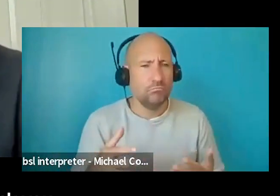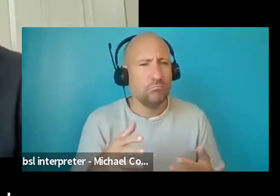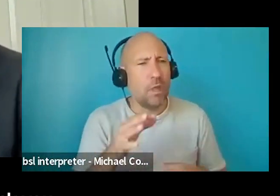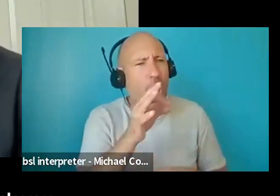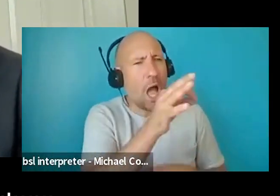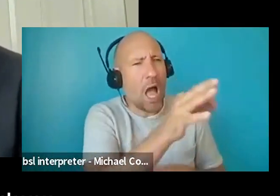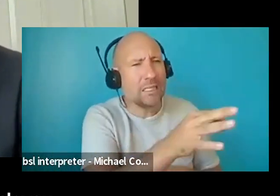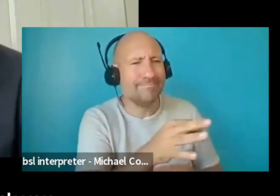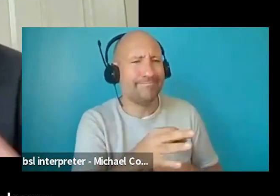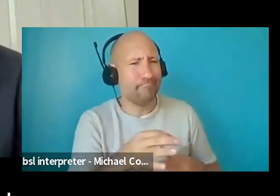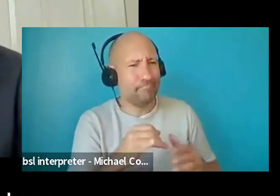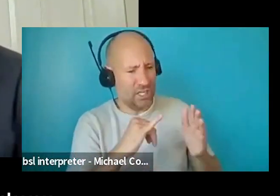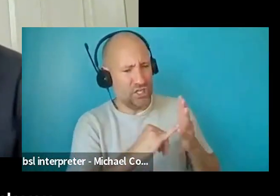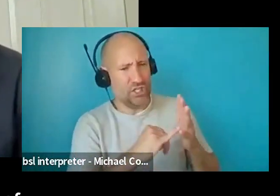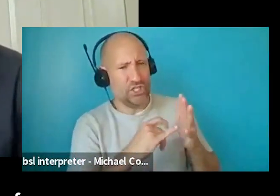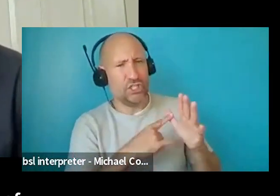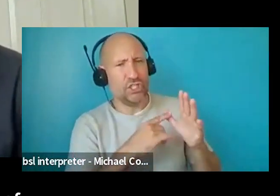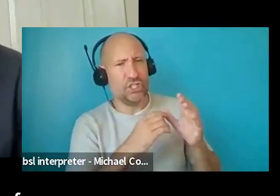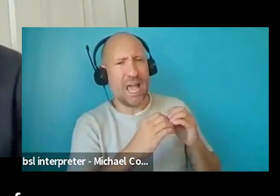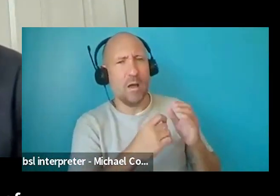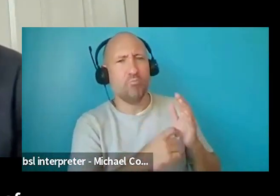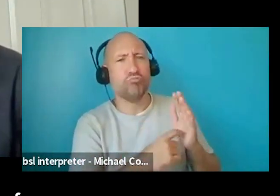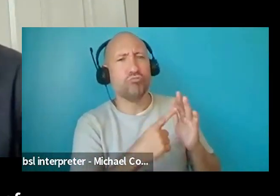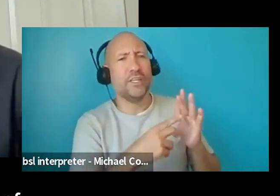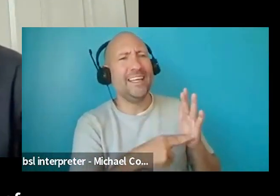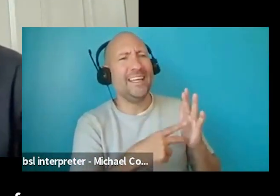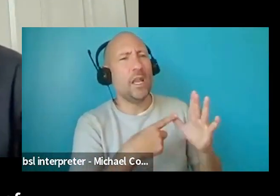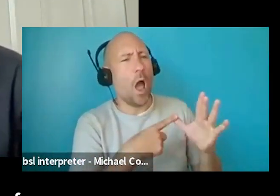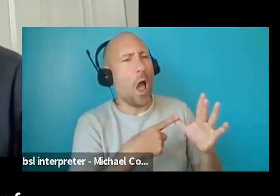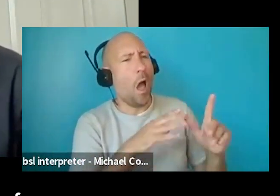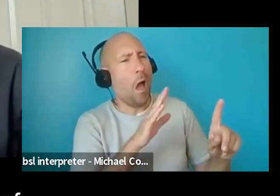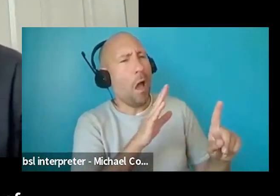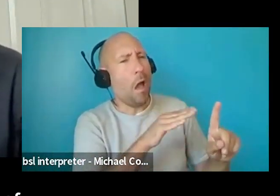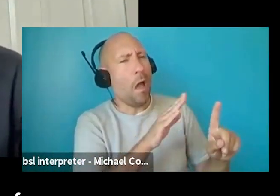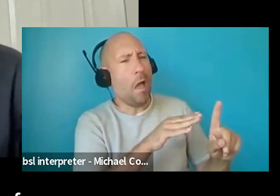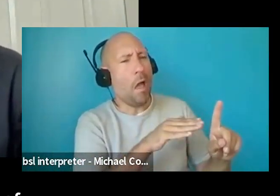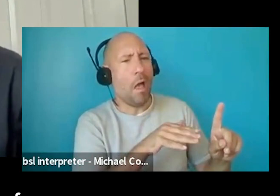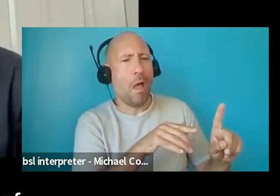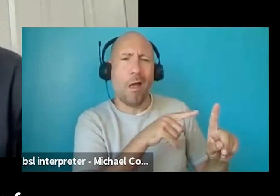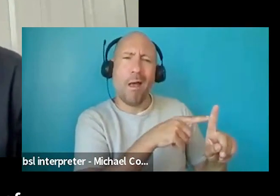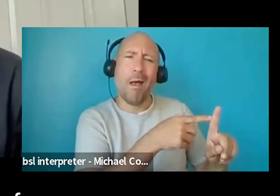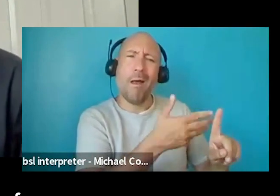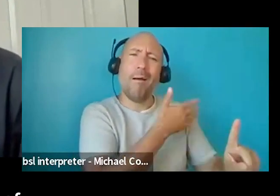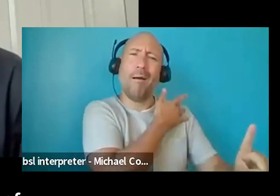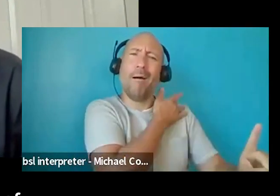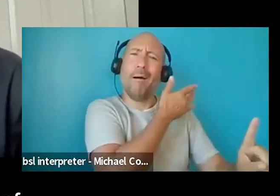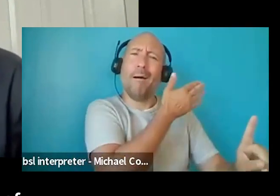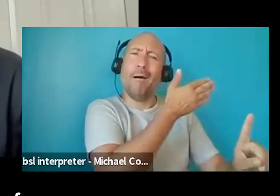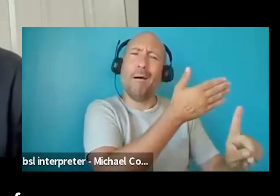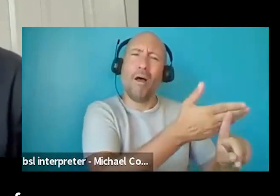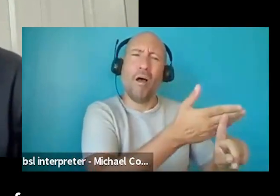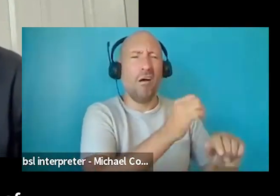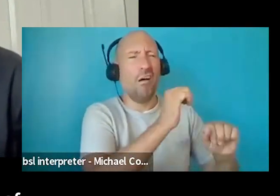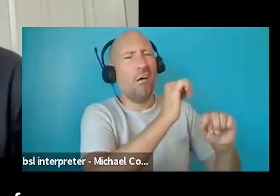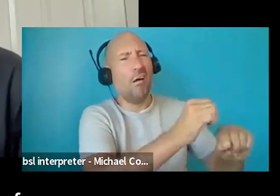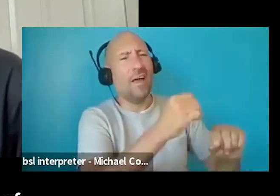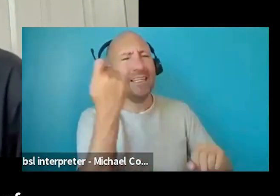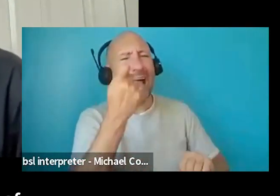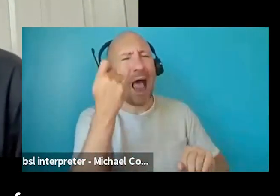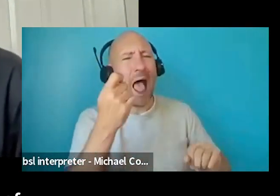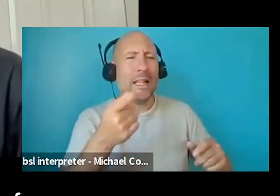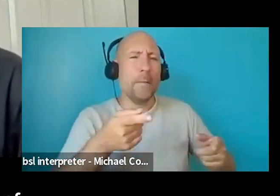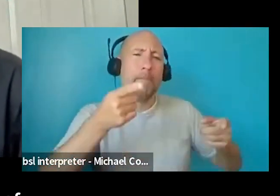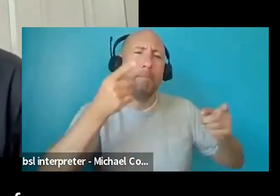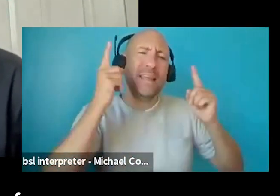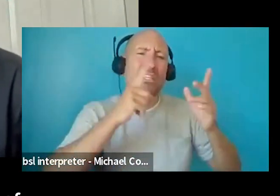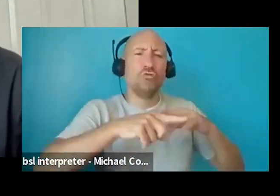could ask you to just talk a little bit about the history of the Ministry of Culture supporting